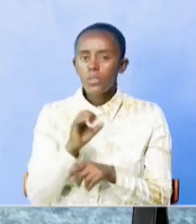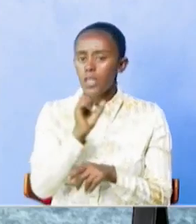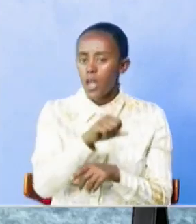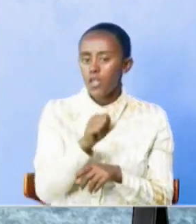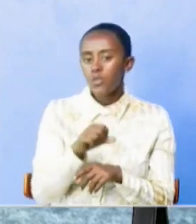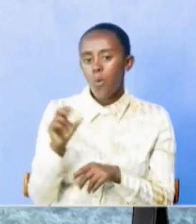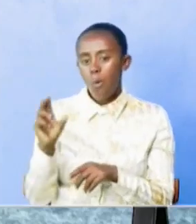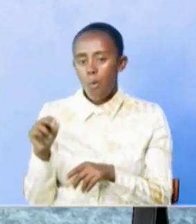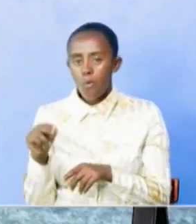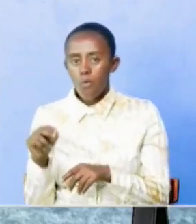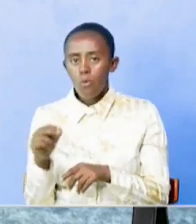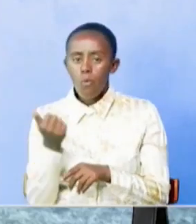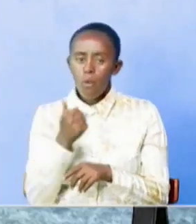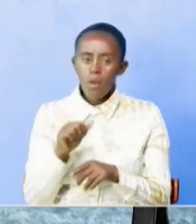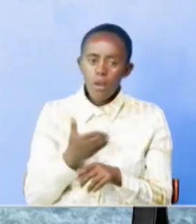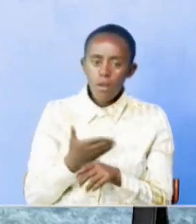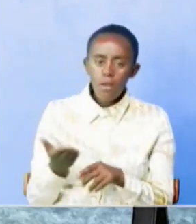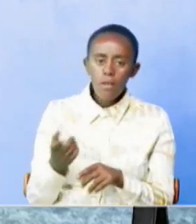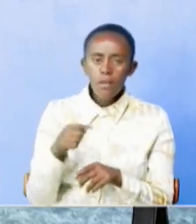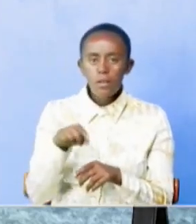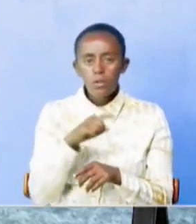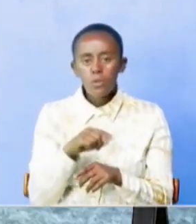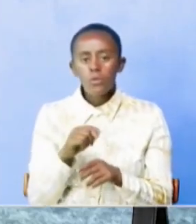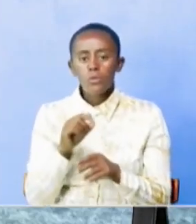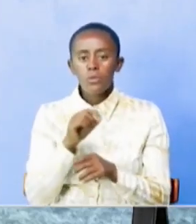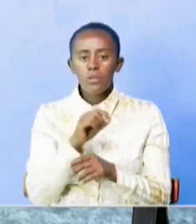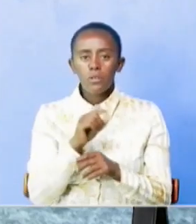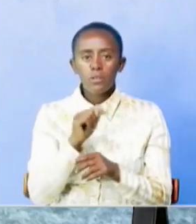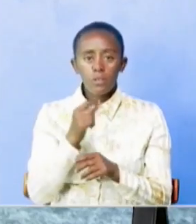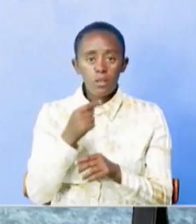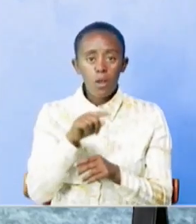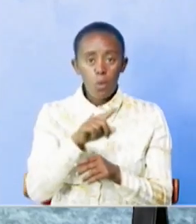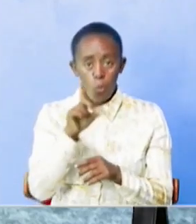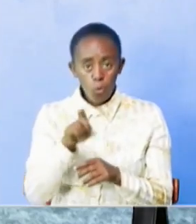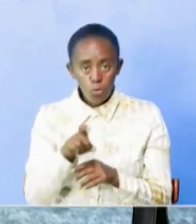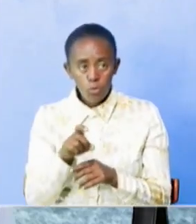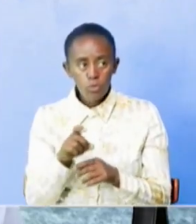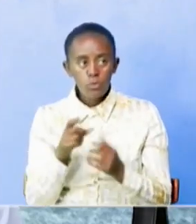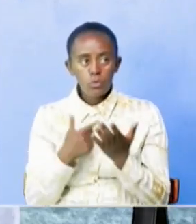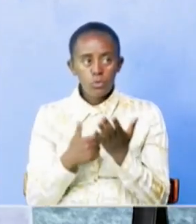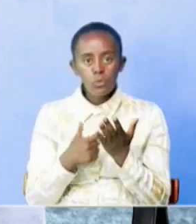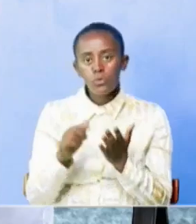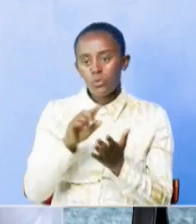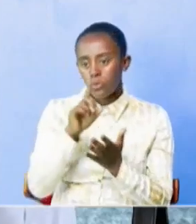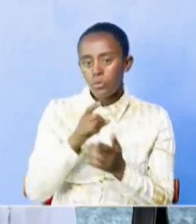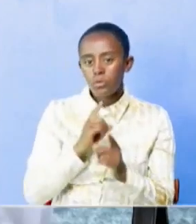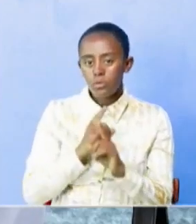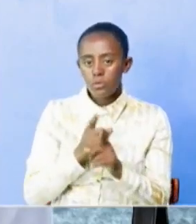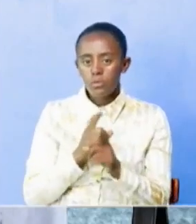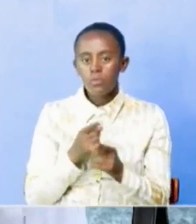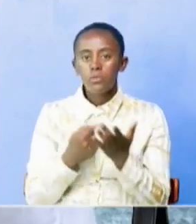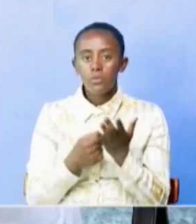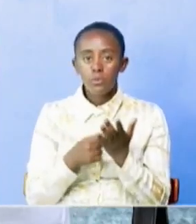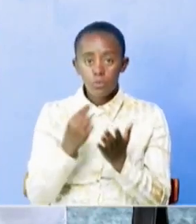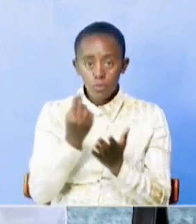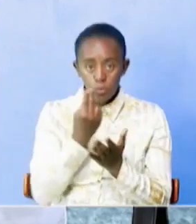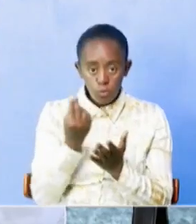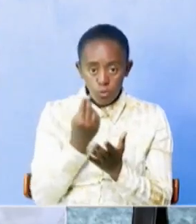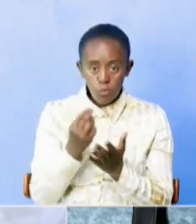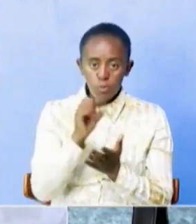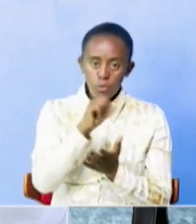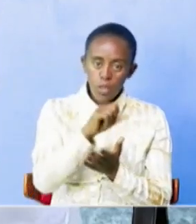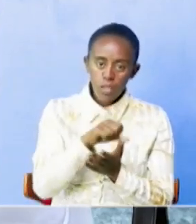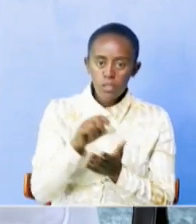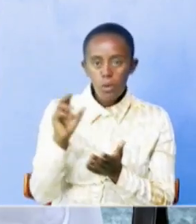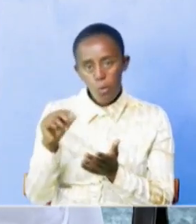no. So whenever you encounter tag questions in the future and you're asked to answer, you use the yes and